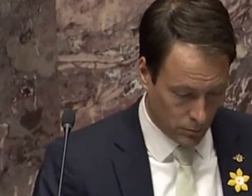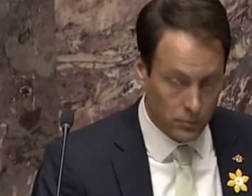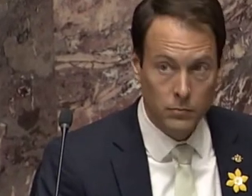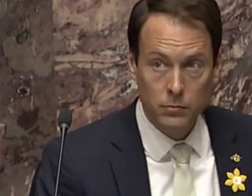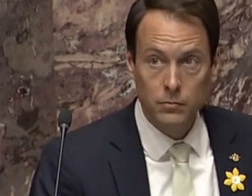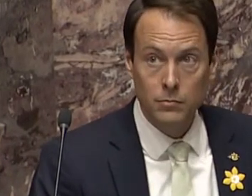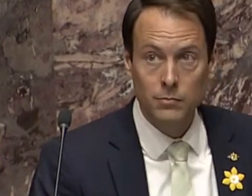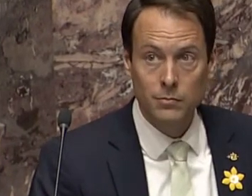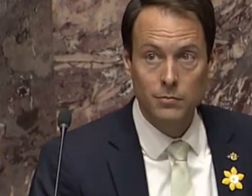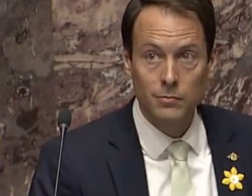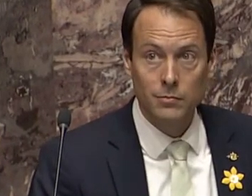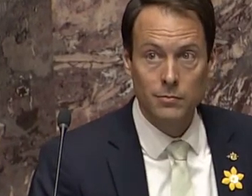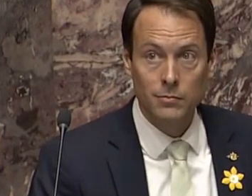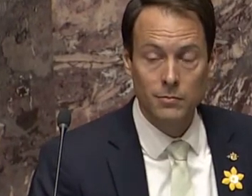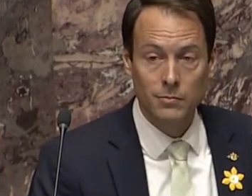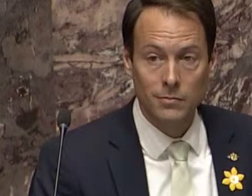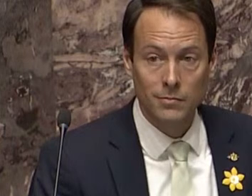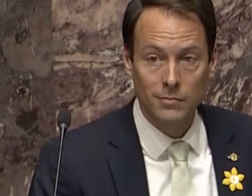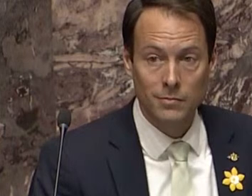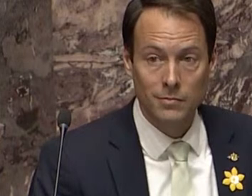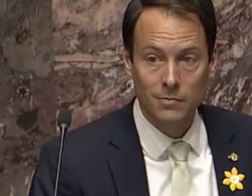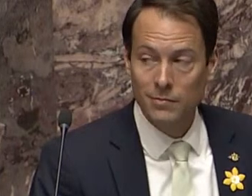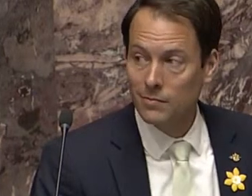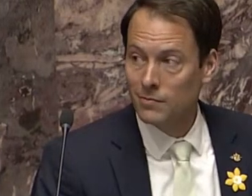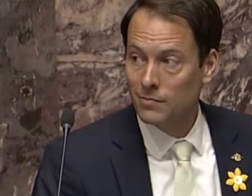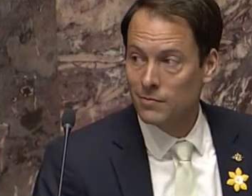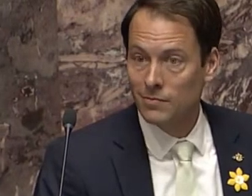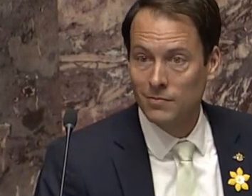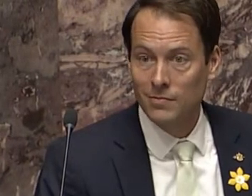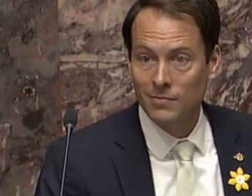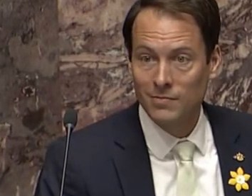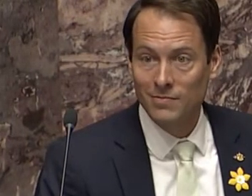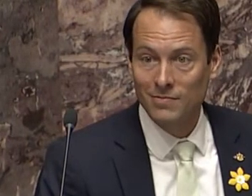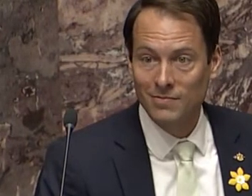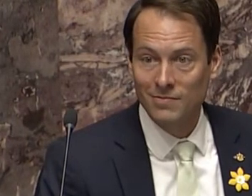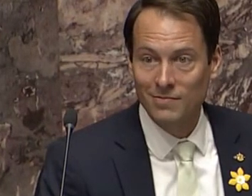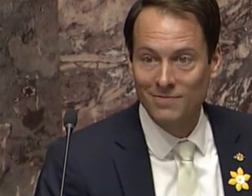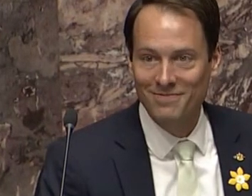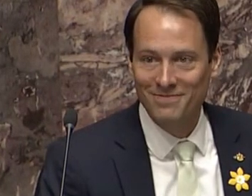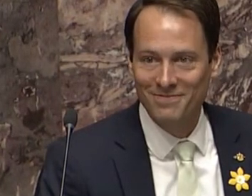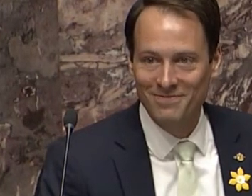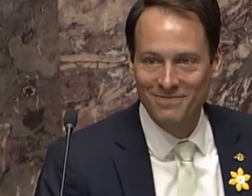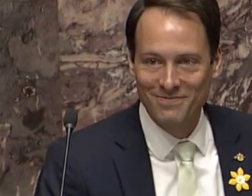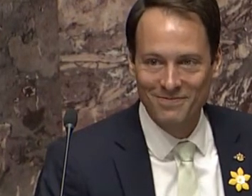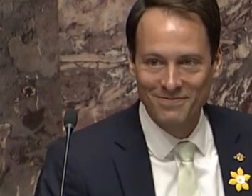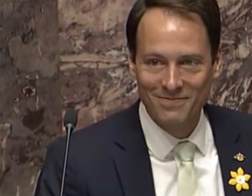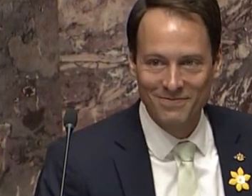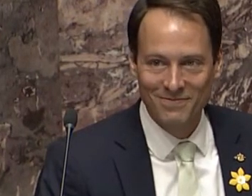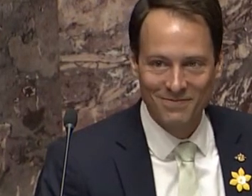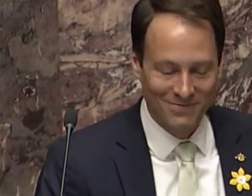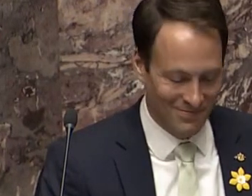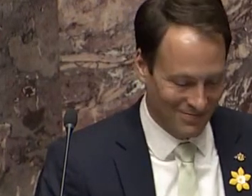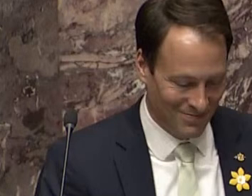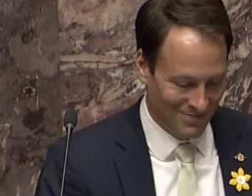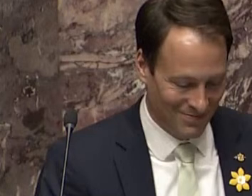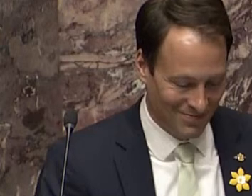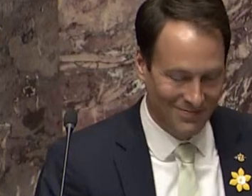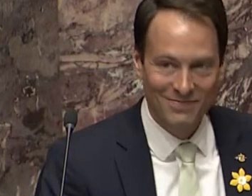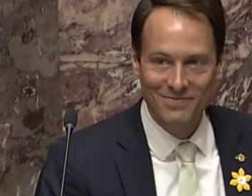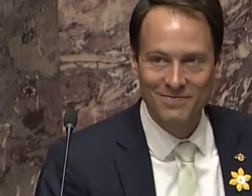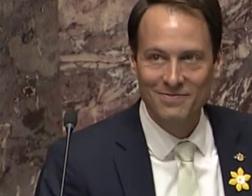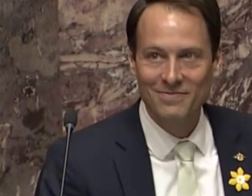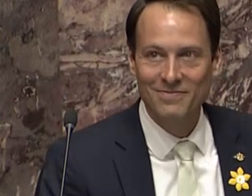Bill 12, but while I have the attention of the Minister of Health, just in case something takes him away